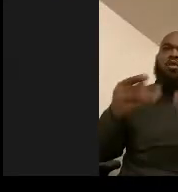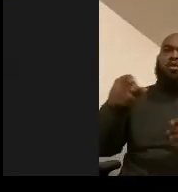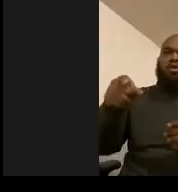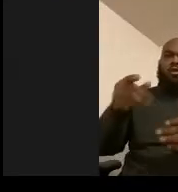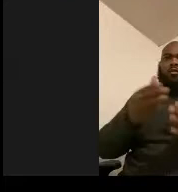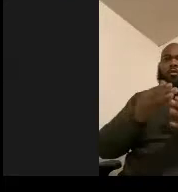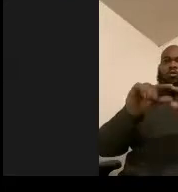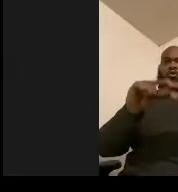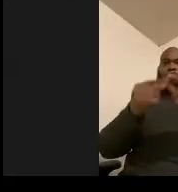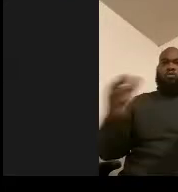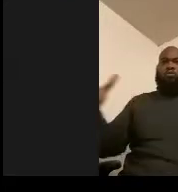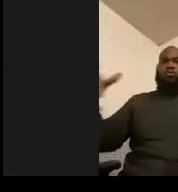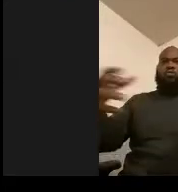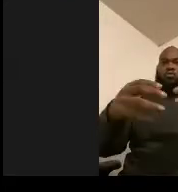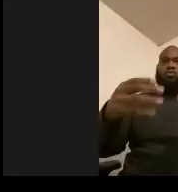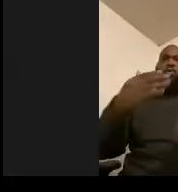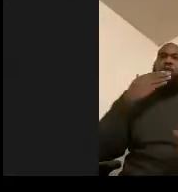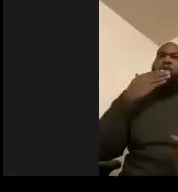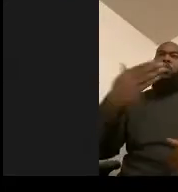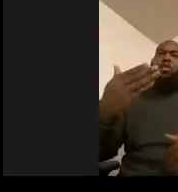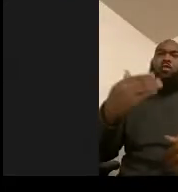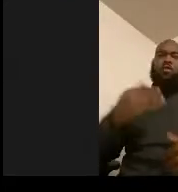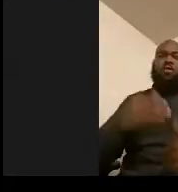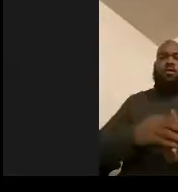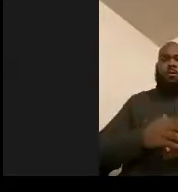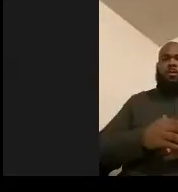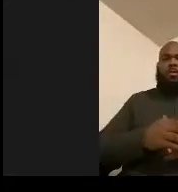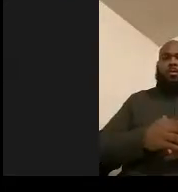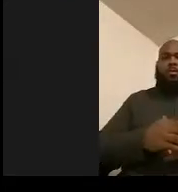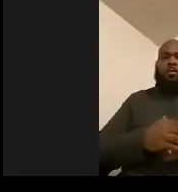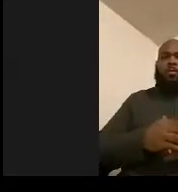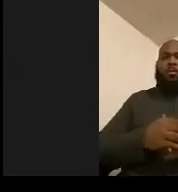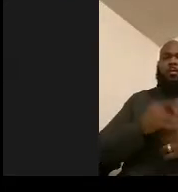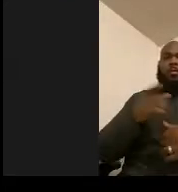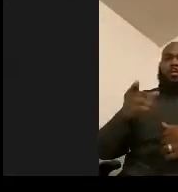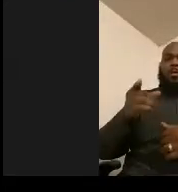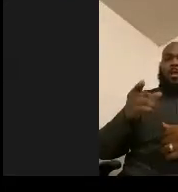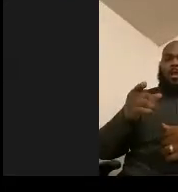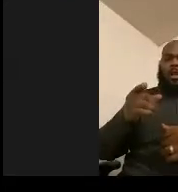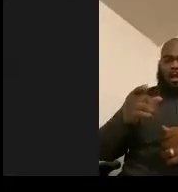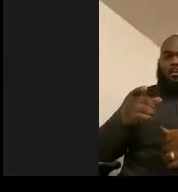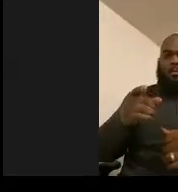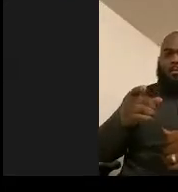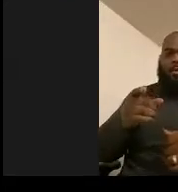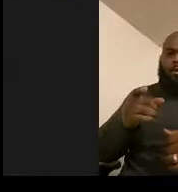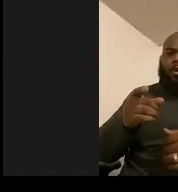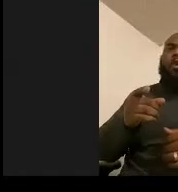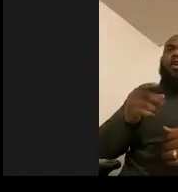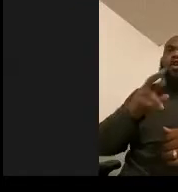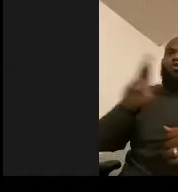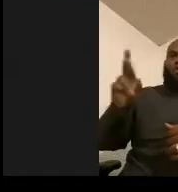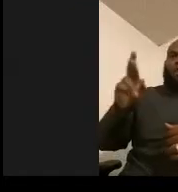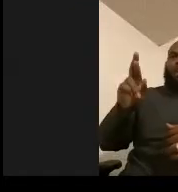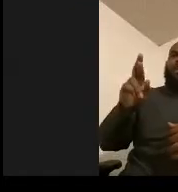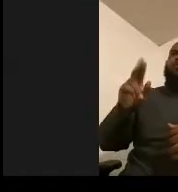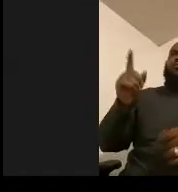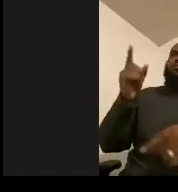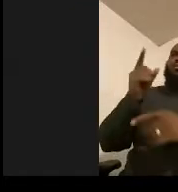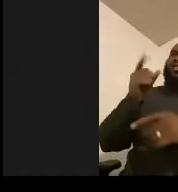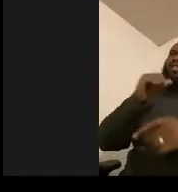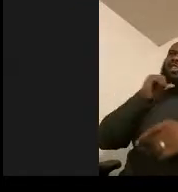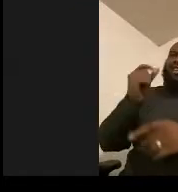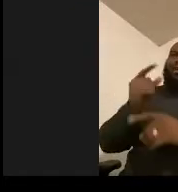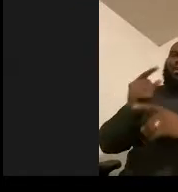on. Again, I think the white right did its thing, but it often brings us together with even more